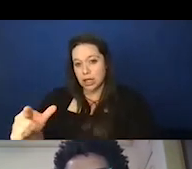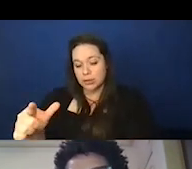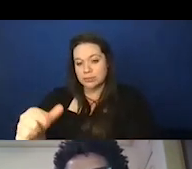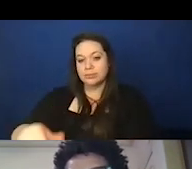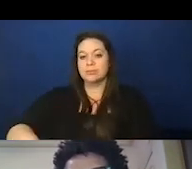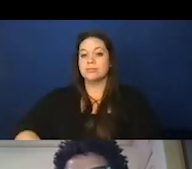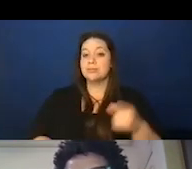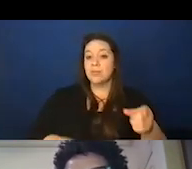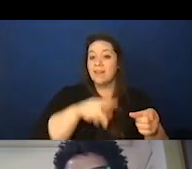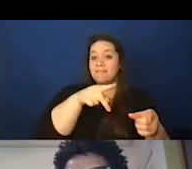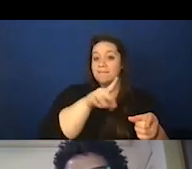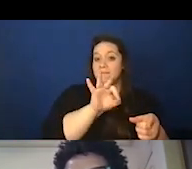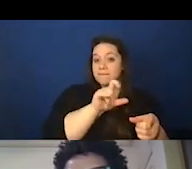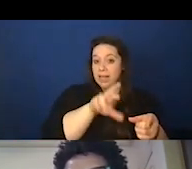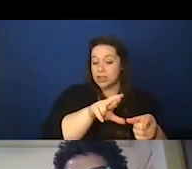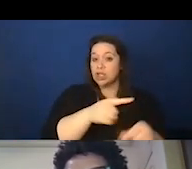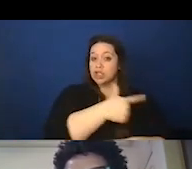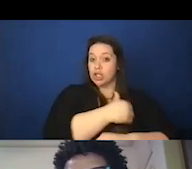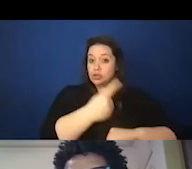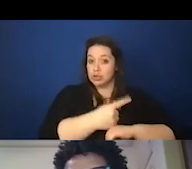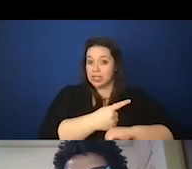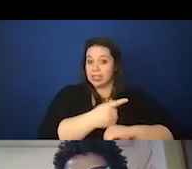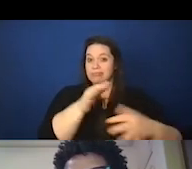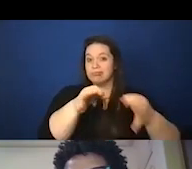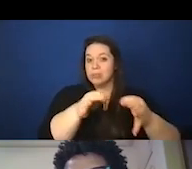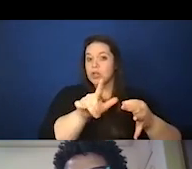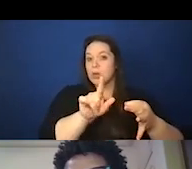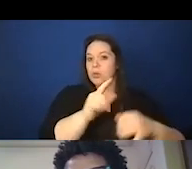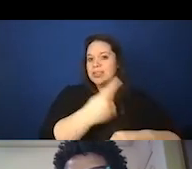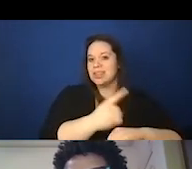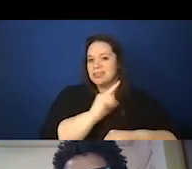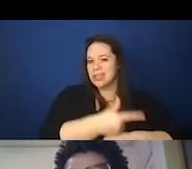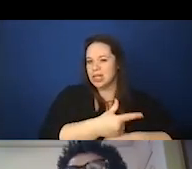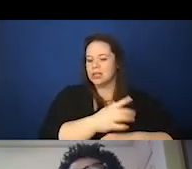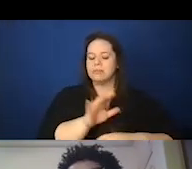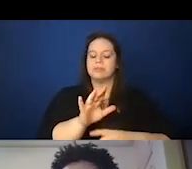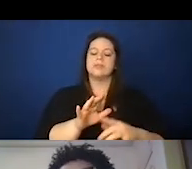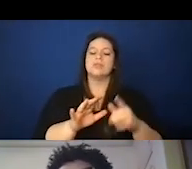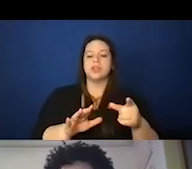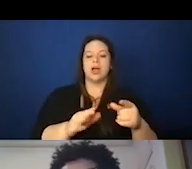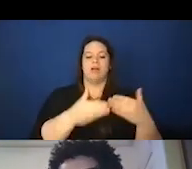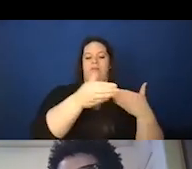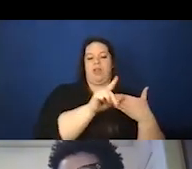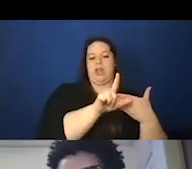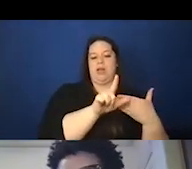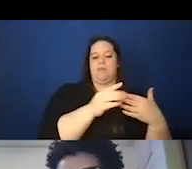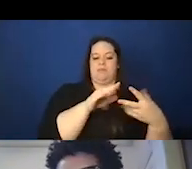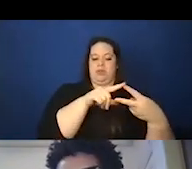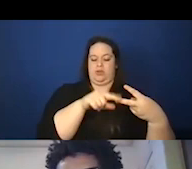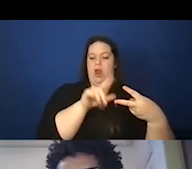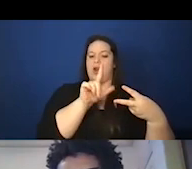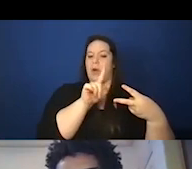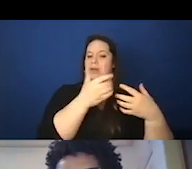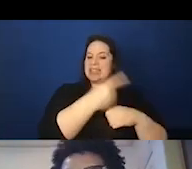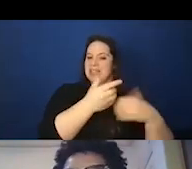But with Pfizer, if you got your shot today, you get it 21 days. So it has slightly different dosing schedule, but in